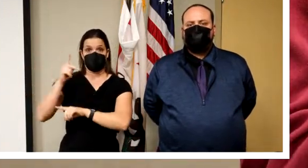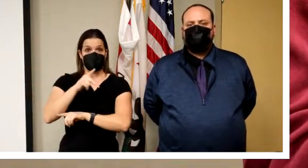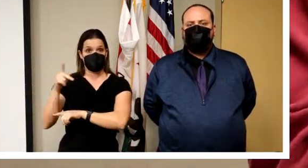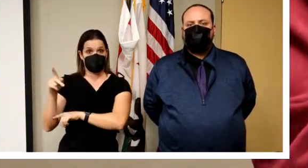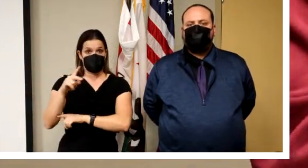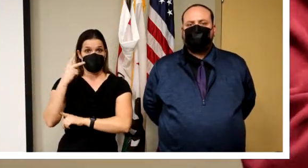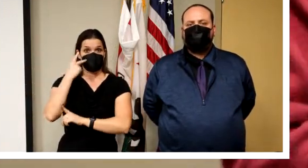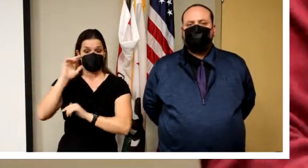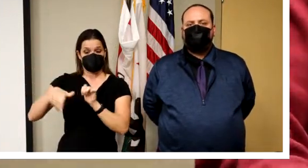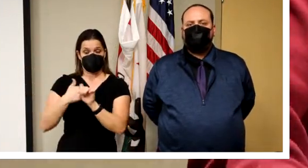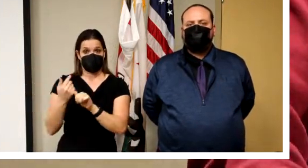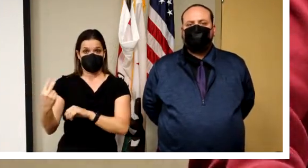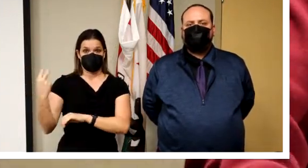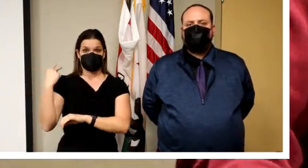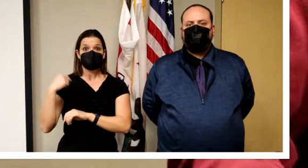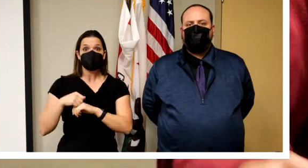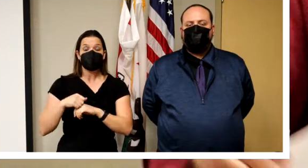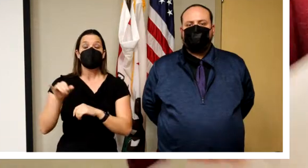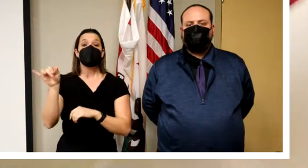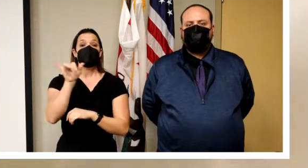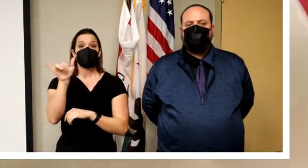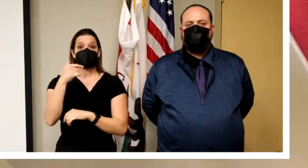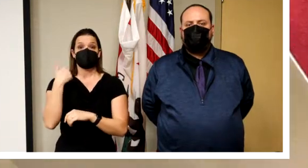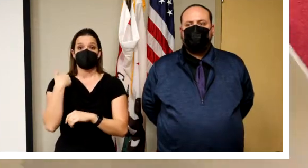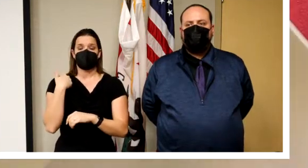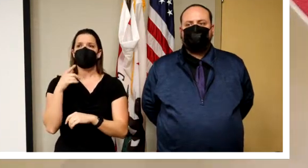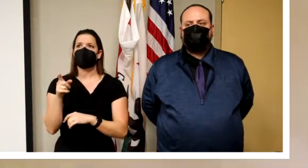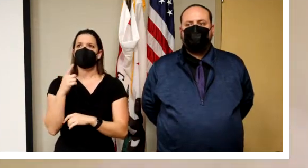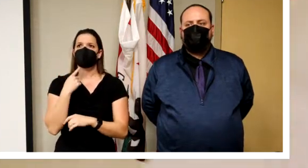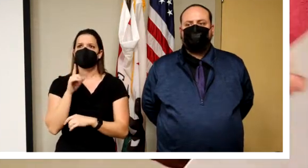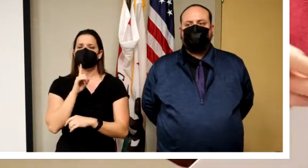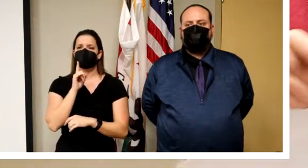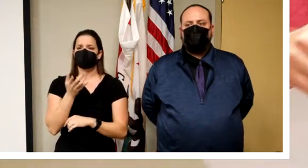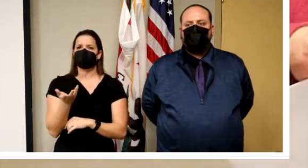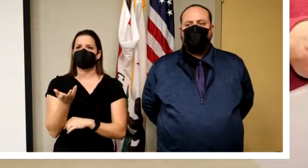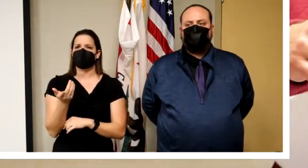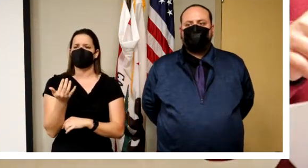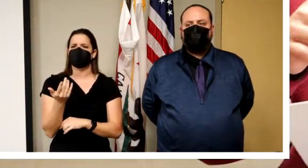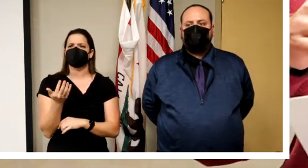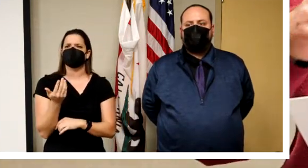PowerPoint that you'll see behind me. We also have, and actually this was quite a